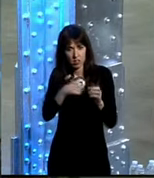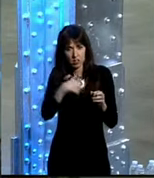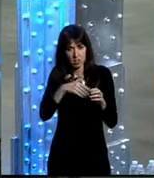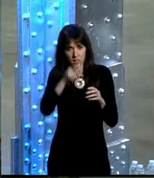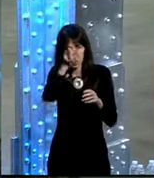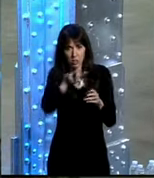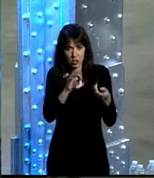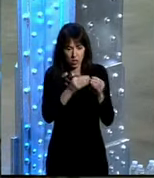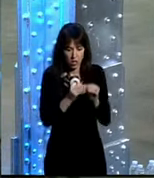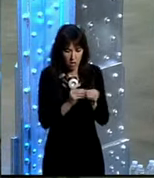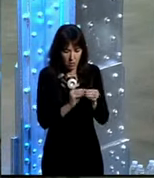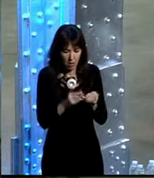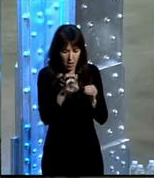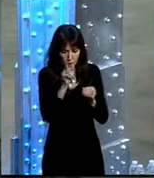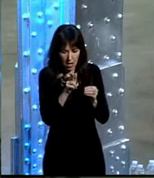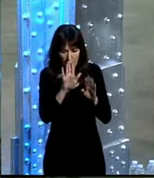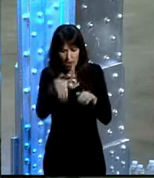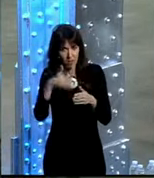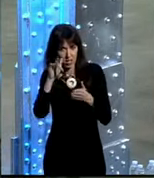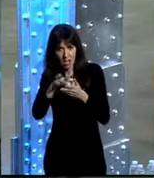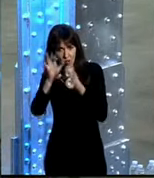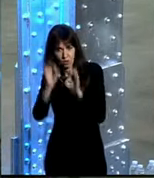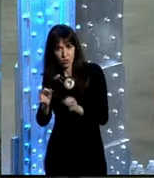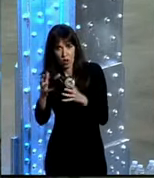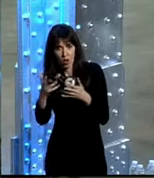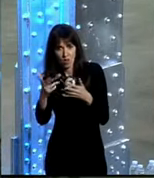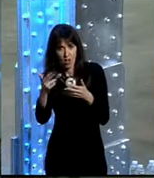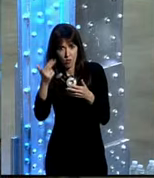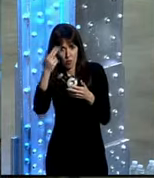gun production companies, or the role of someone who's